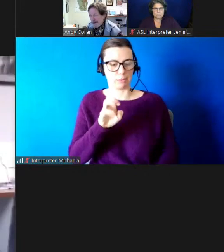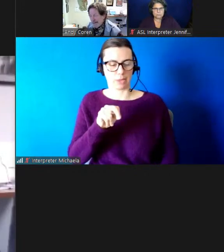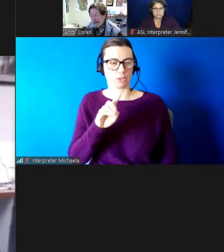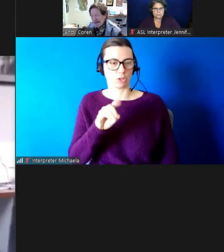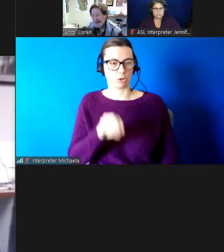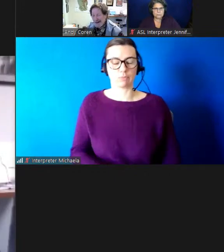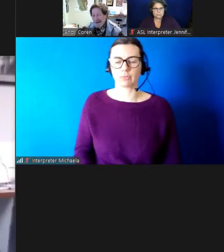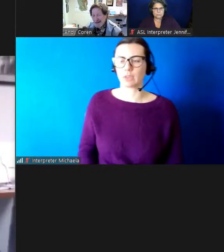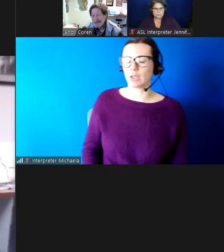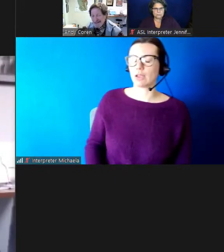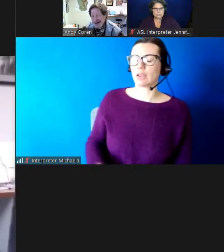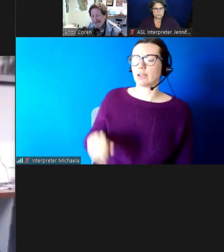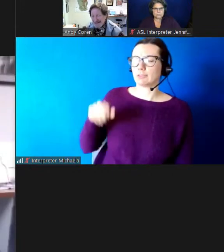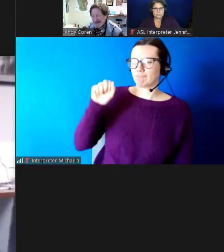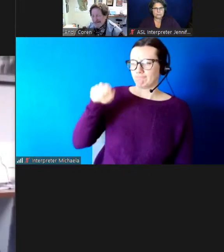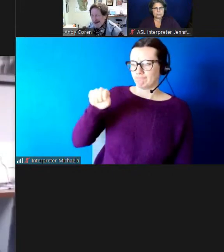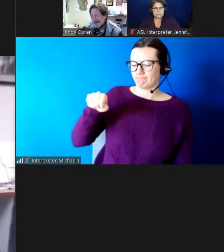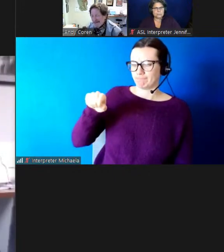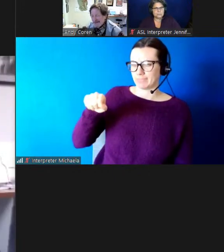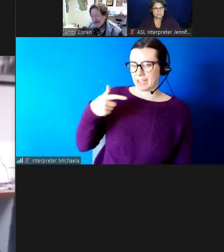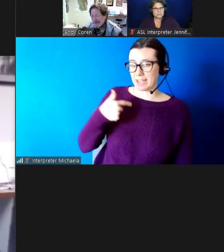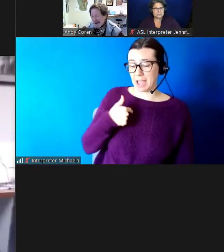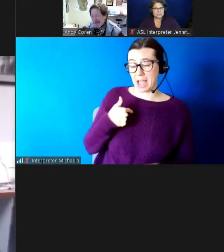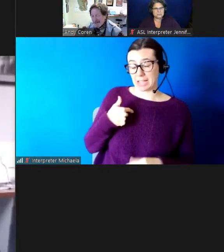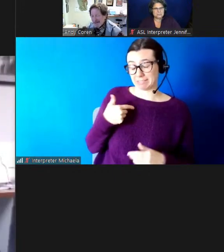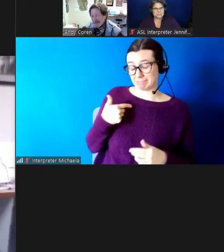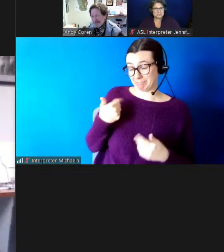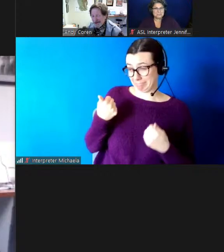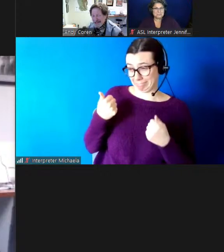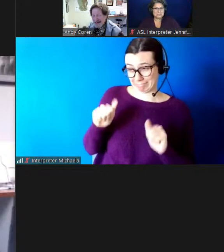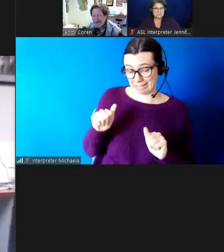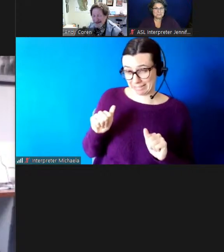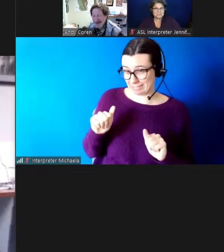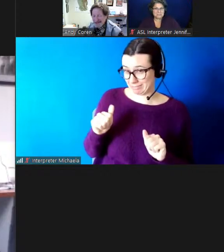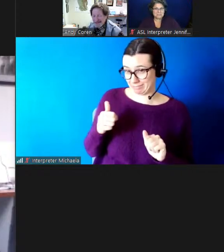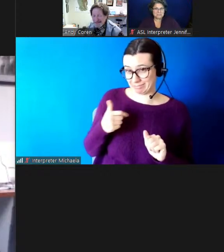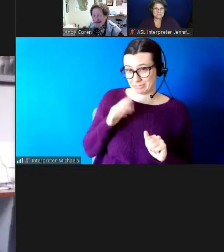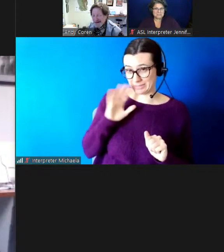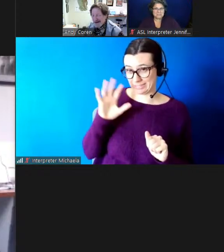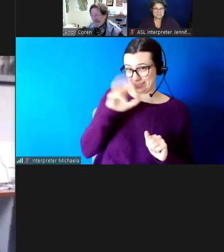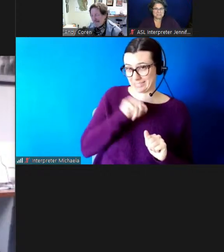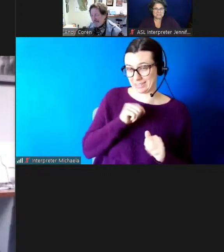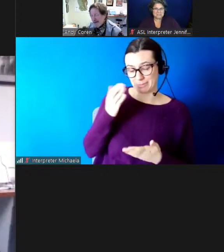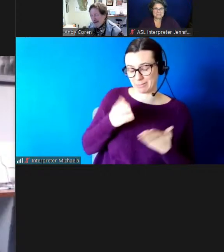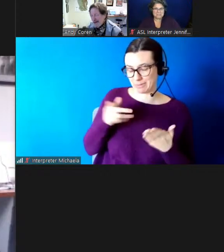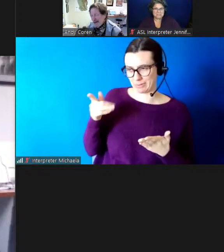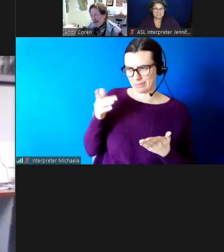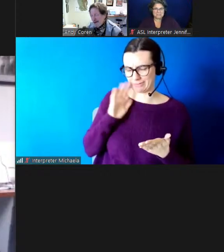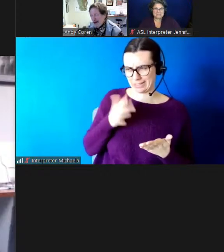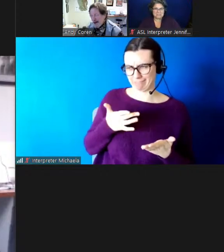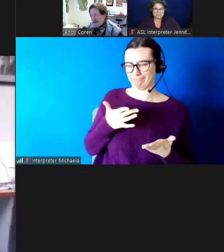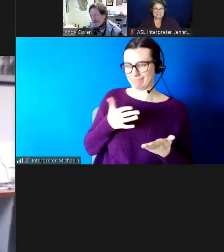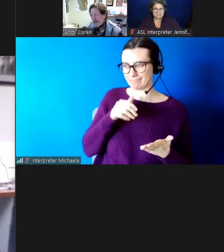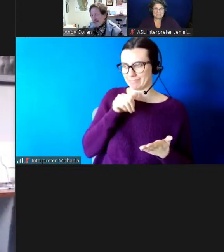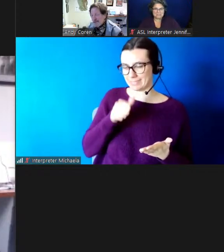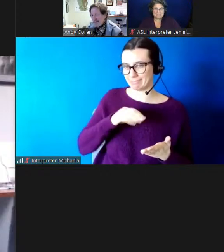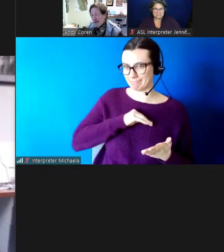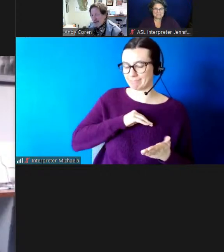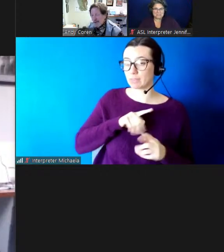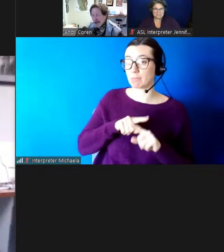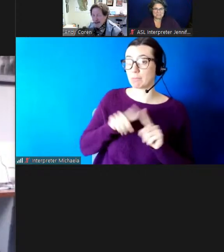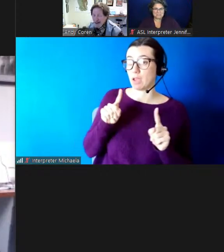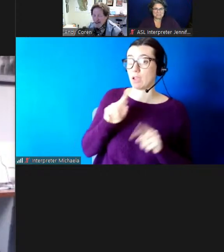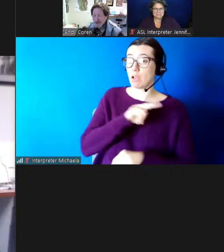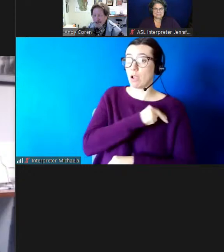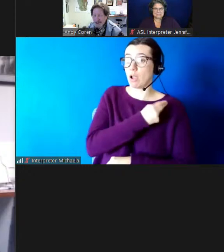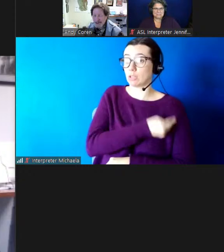Yeah, I'll make a stab at this. I'm not going to promise that it's going to be very satisfactory, but the hospitals